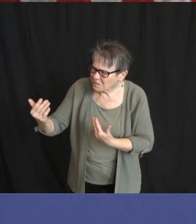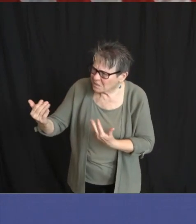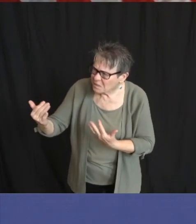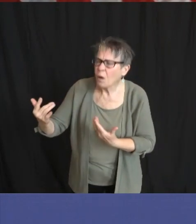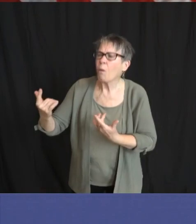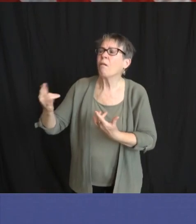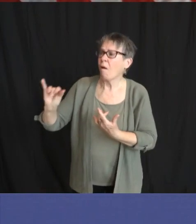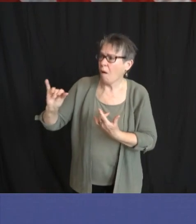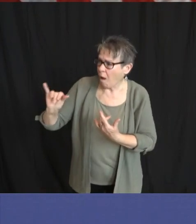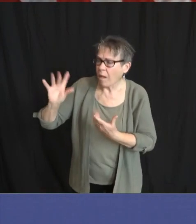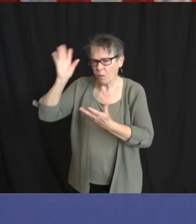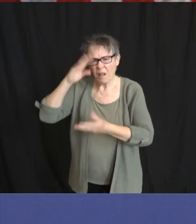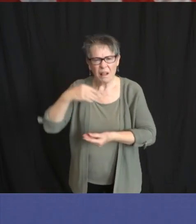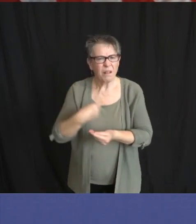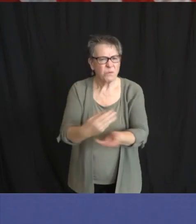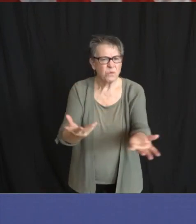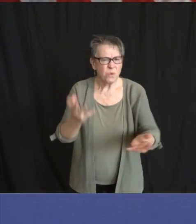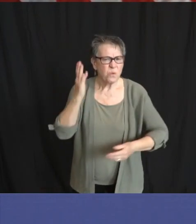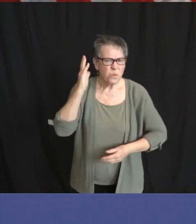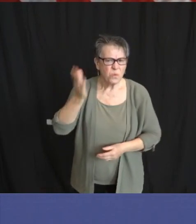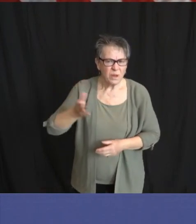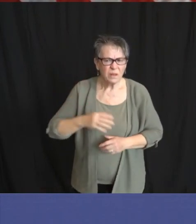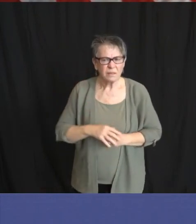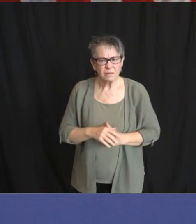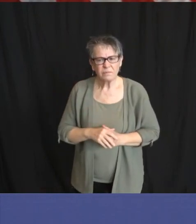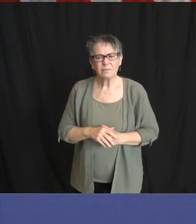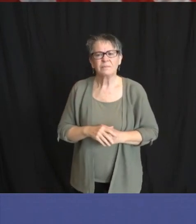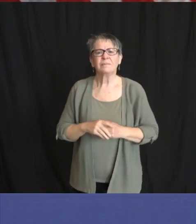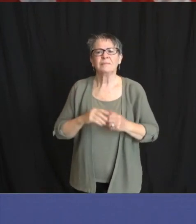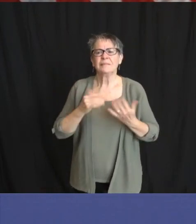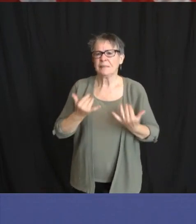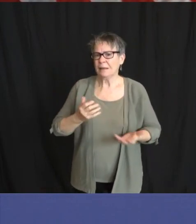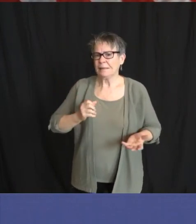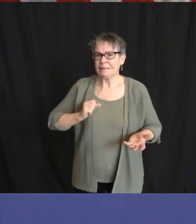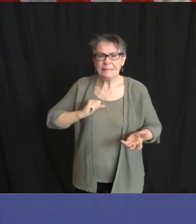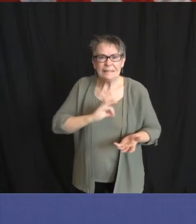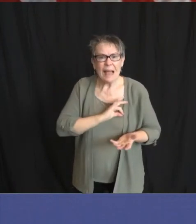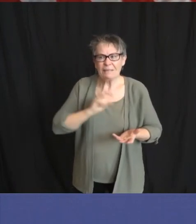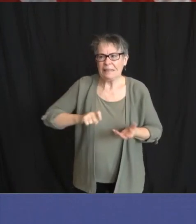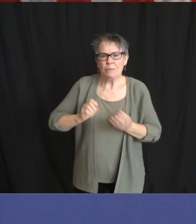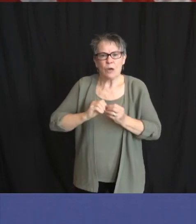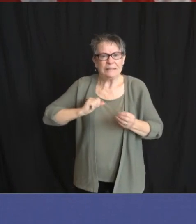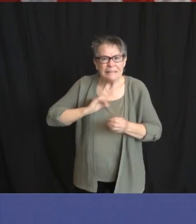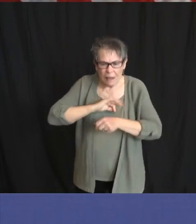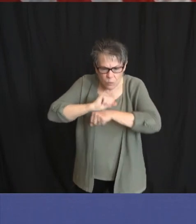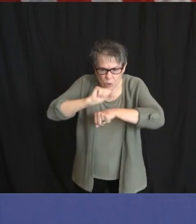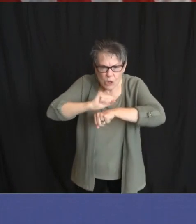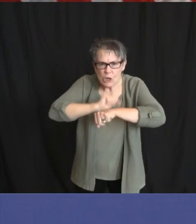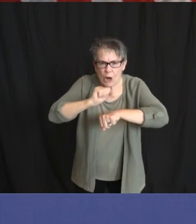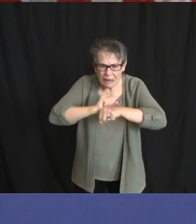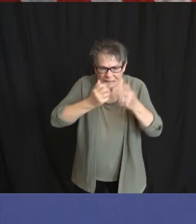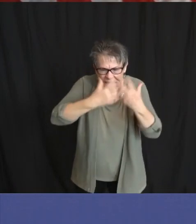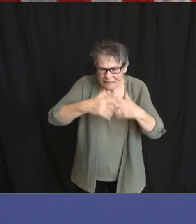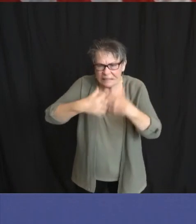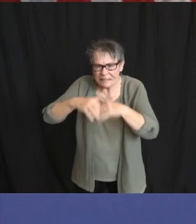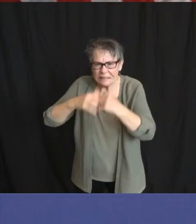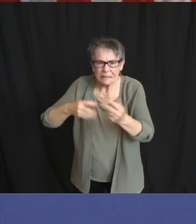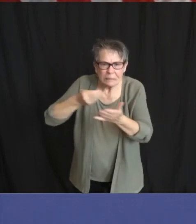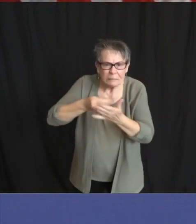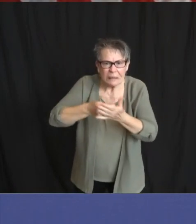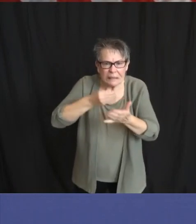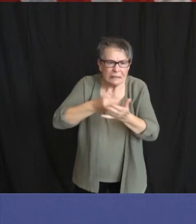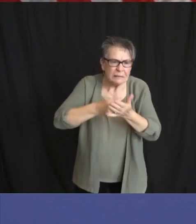what we've got a lot of balls in the air, so I don't literally watch the president's dailies, but I do see